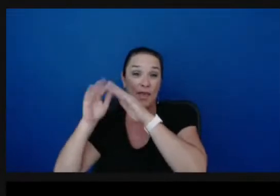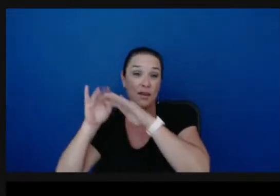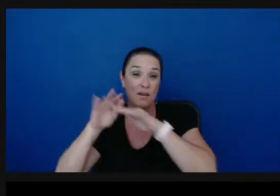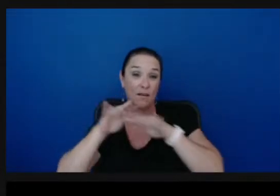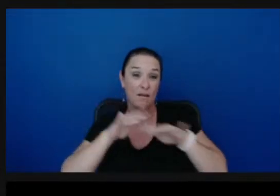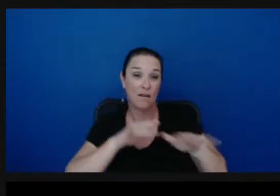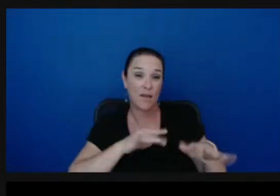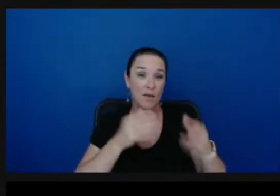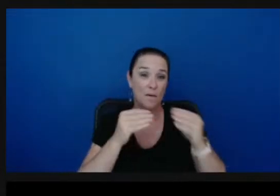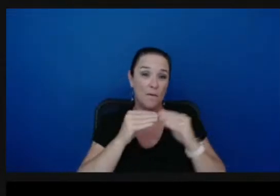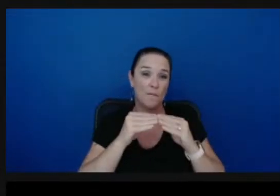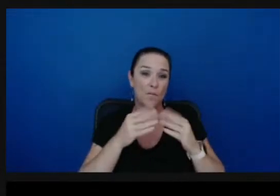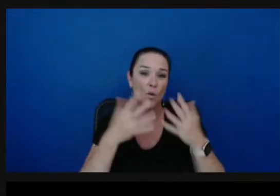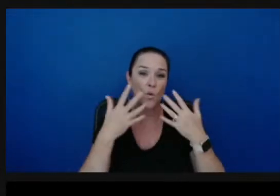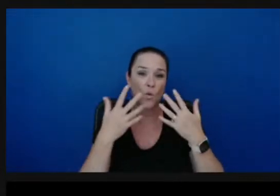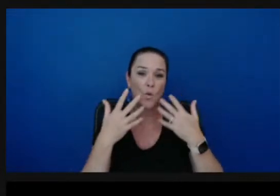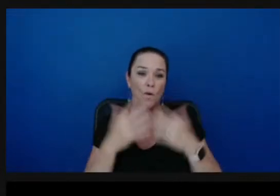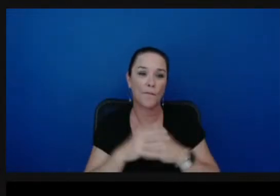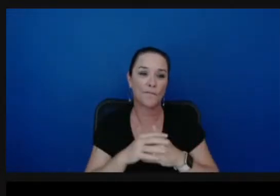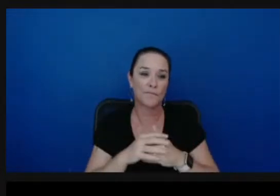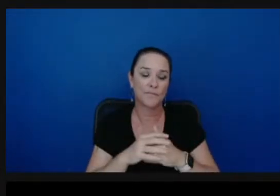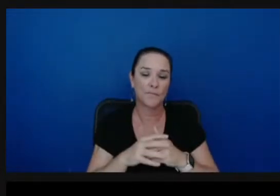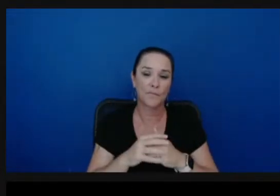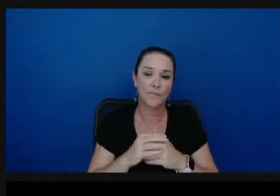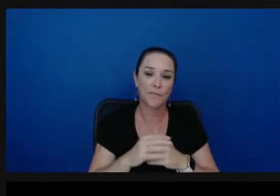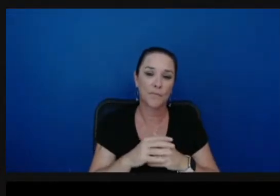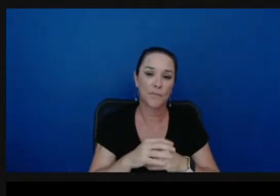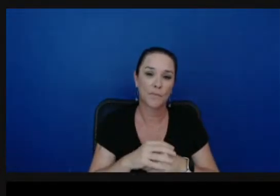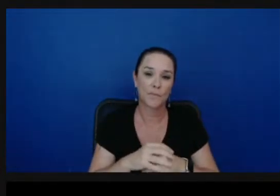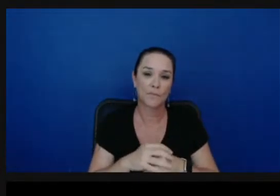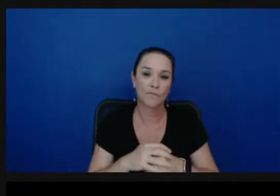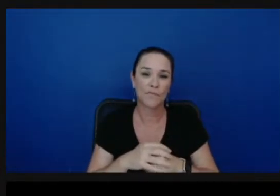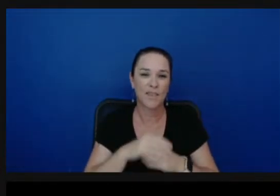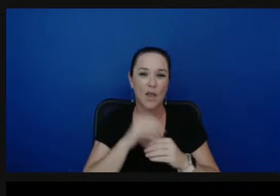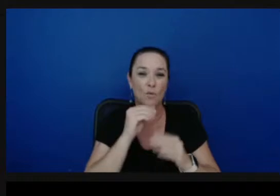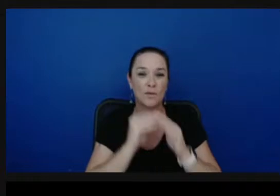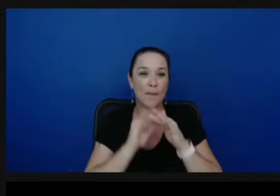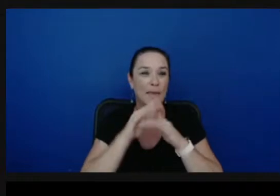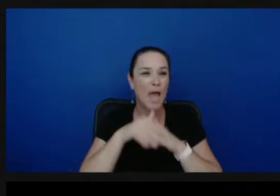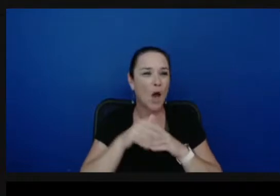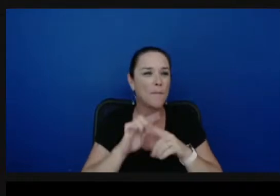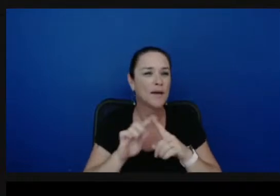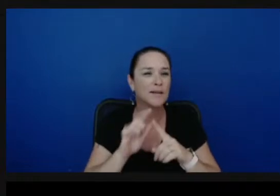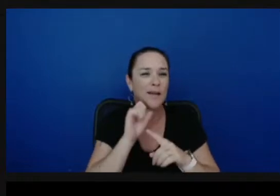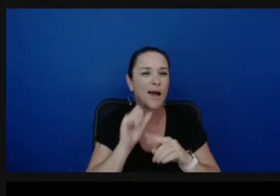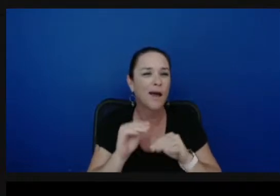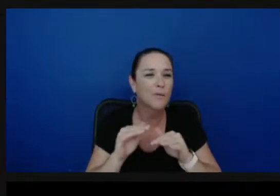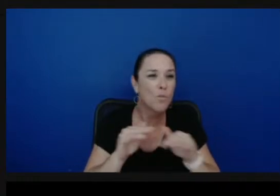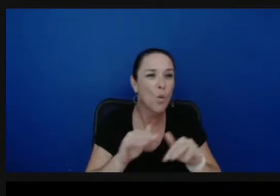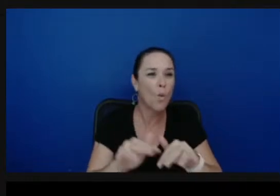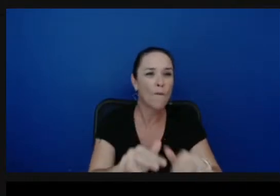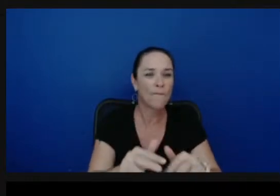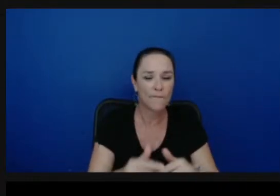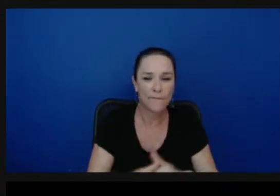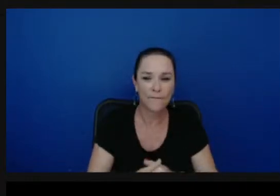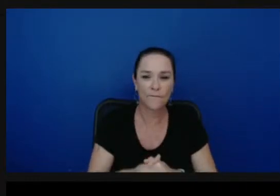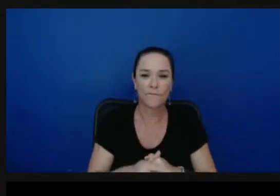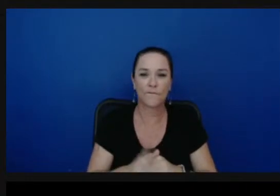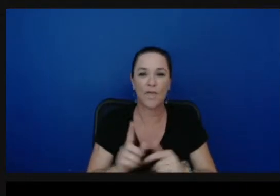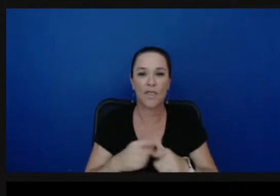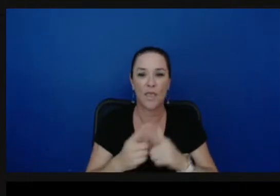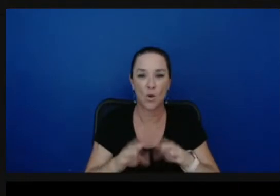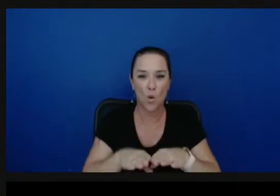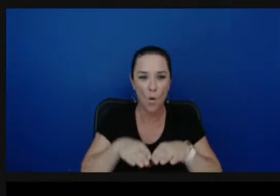was andesitic in chemistry was flowing out and not quite going anywhere. Fissures then open up further